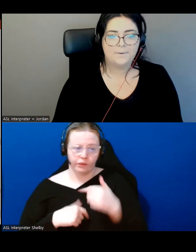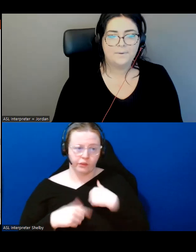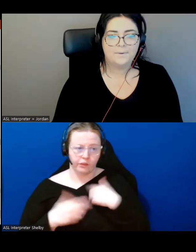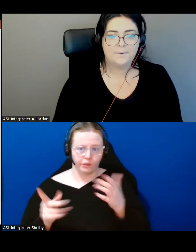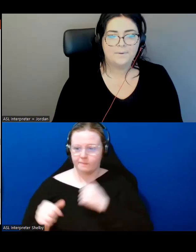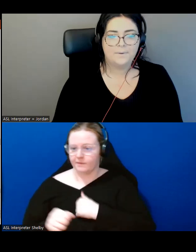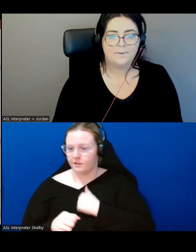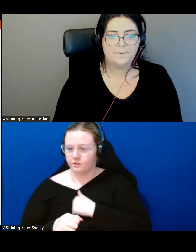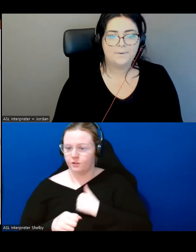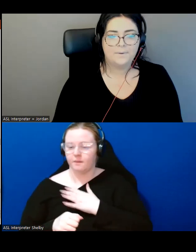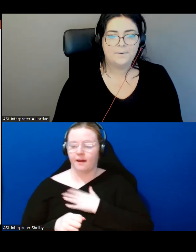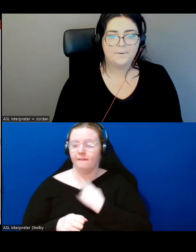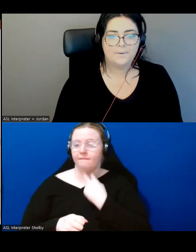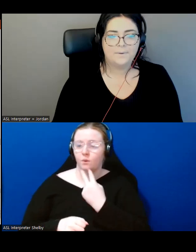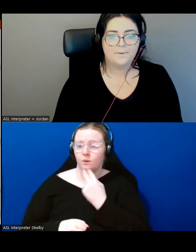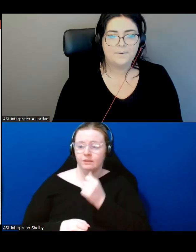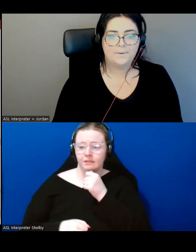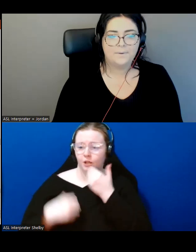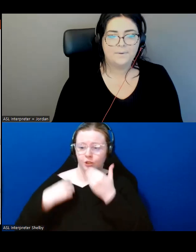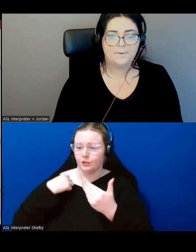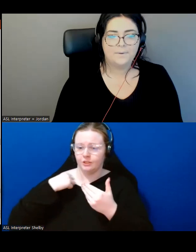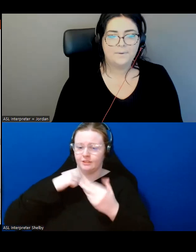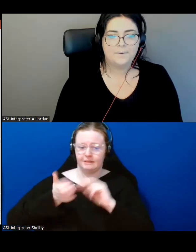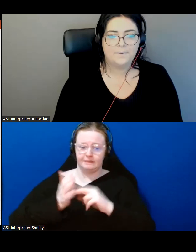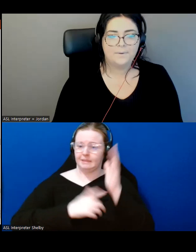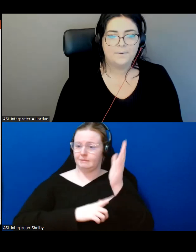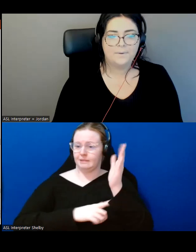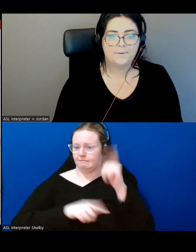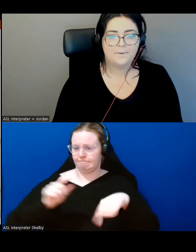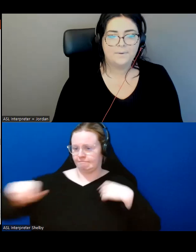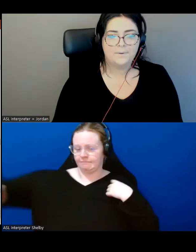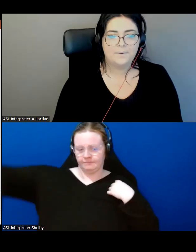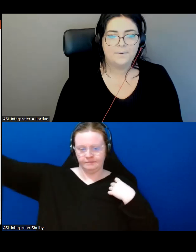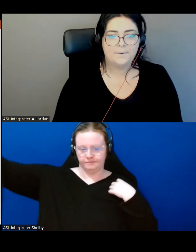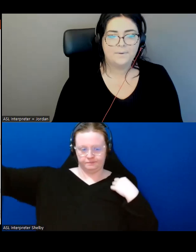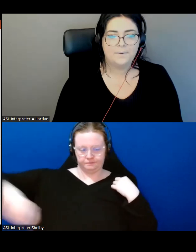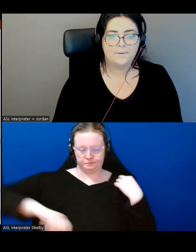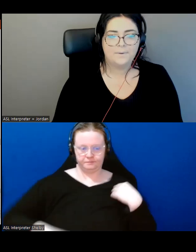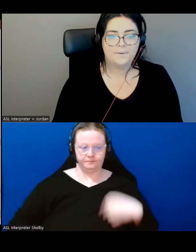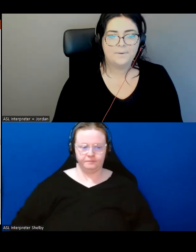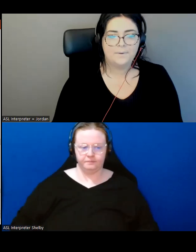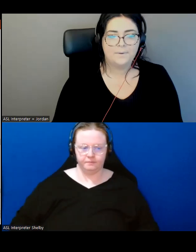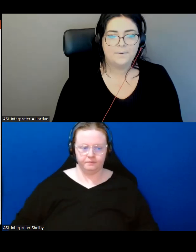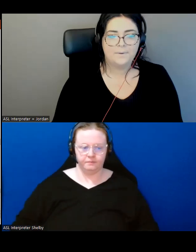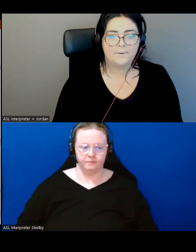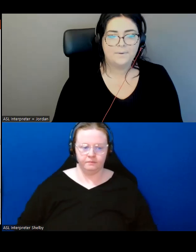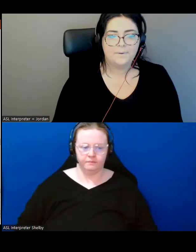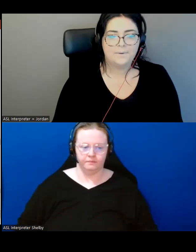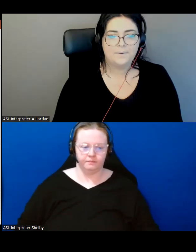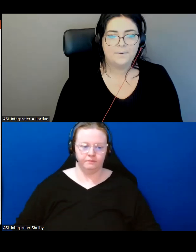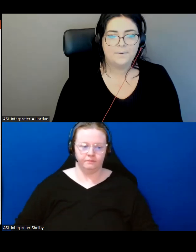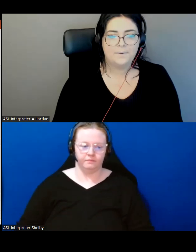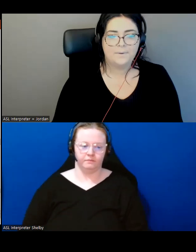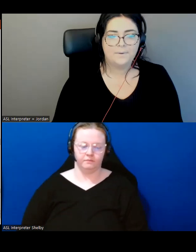is really raspy, so I'm not going to be a great presenter this morning. So Jill's just going to take over the slide. Yeah, good morning, everybody. My name is